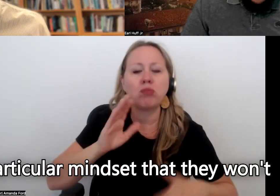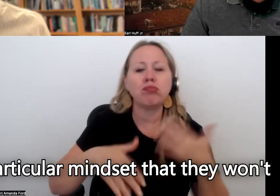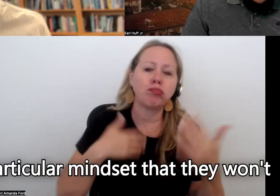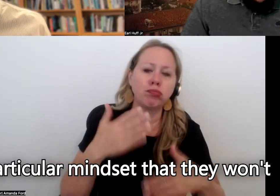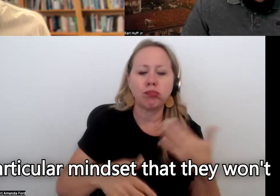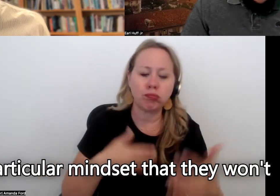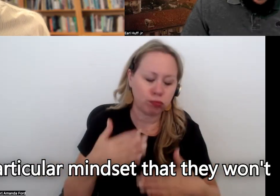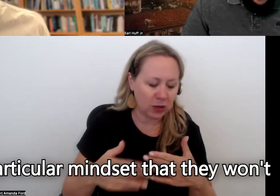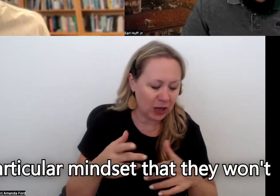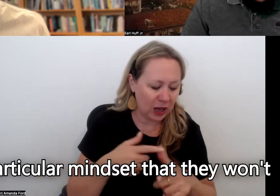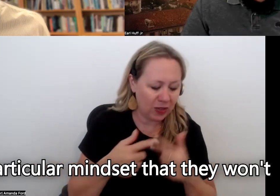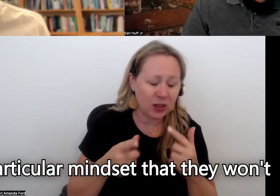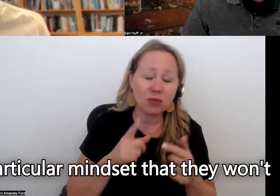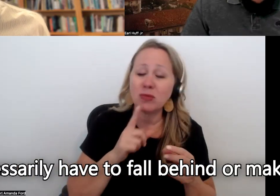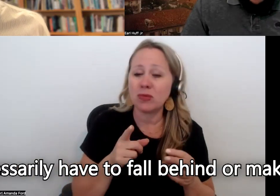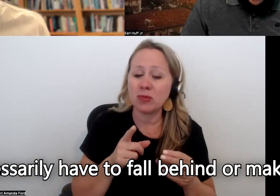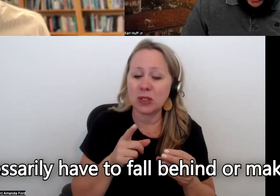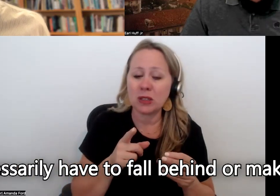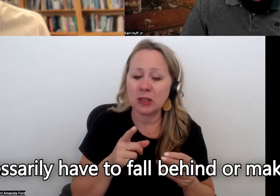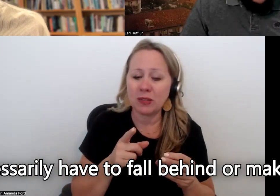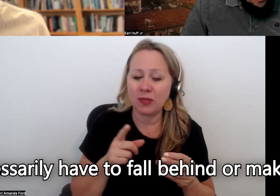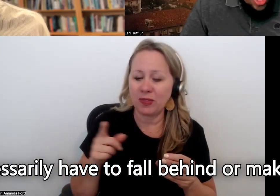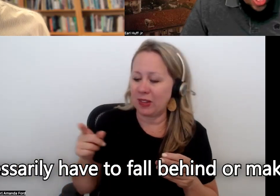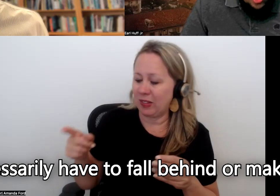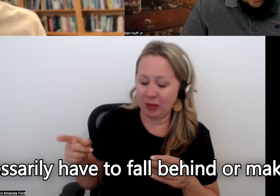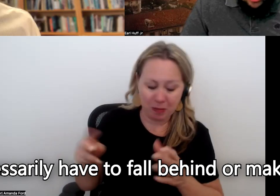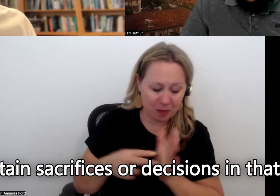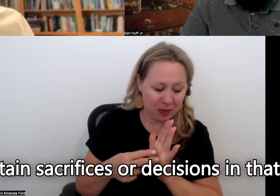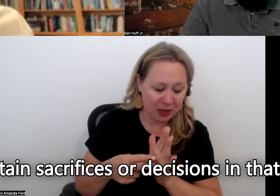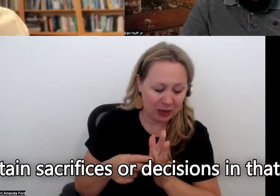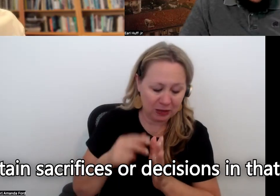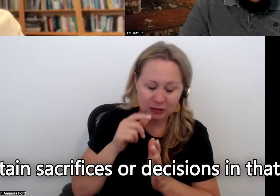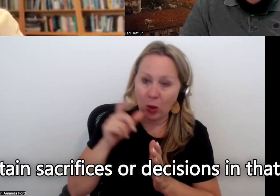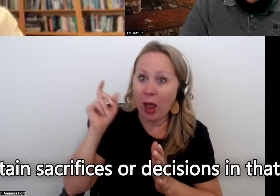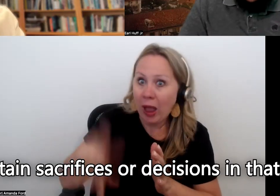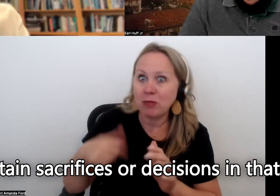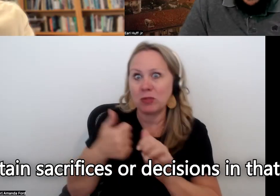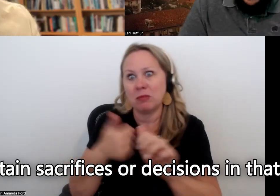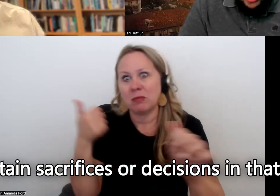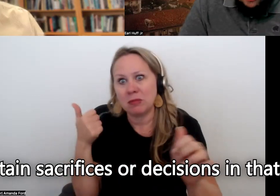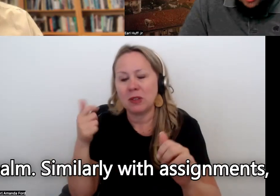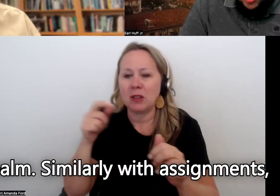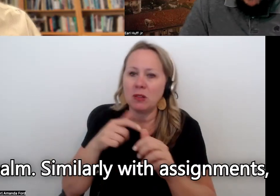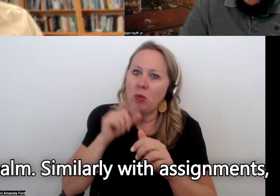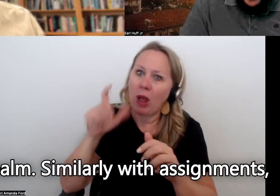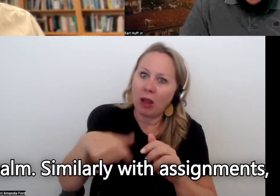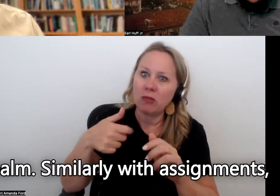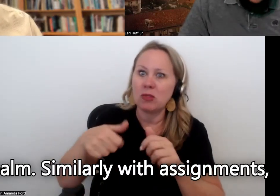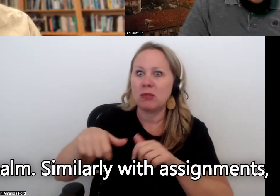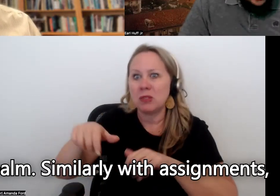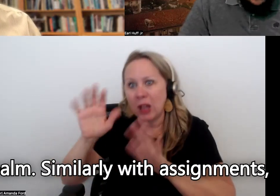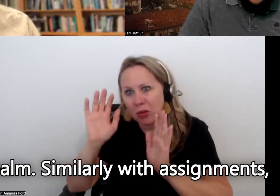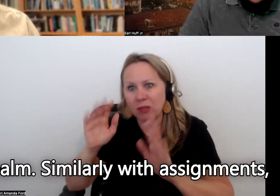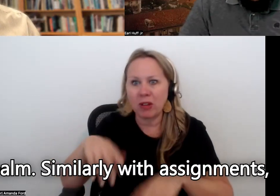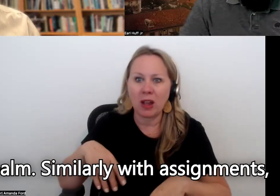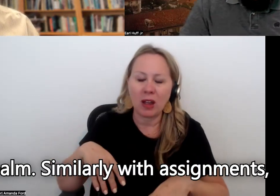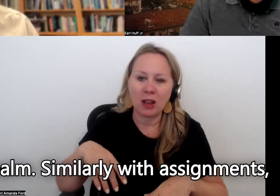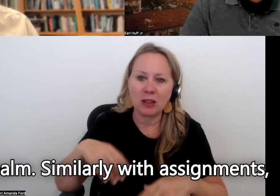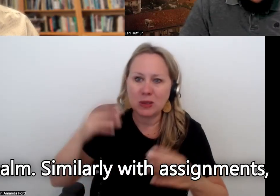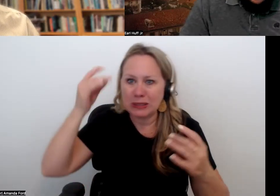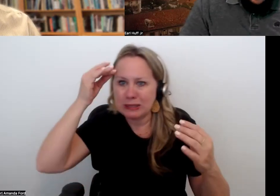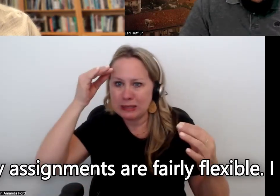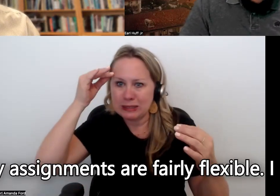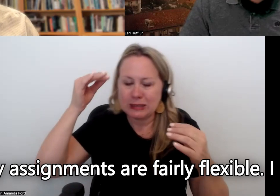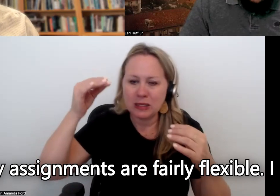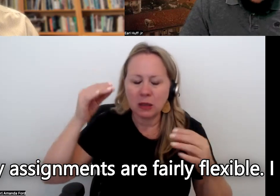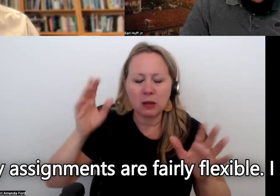a particular mindset that they won't necessarily have to fall behind or make certain sacrifices or decisions in that realm. Similarly, with